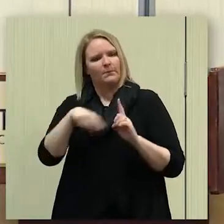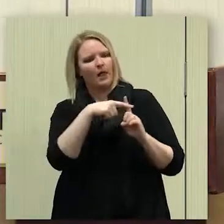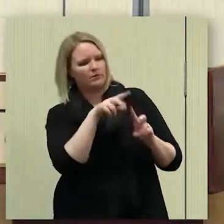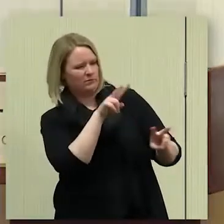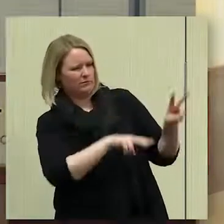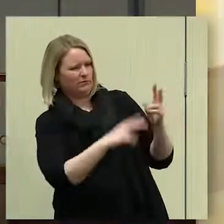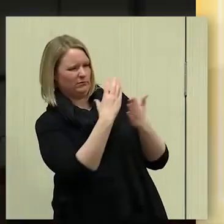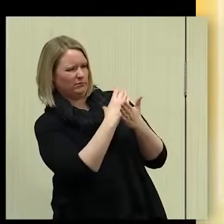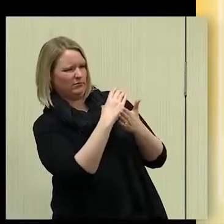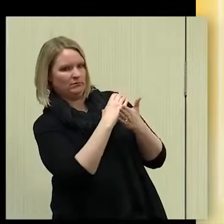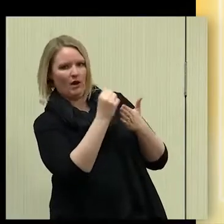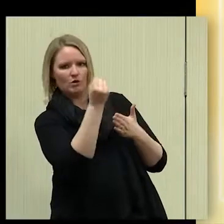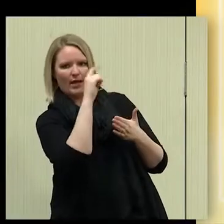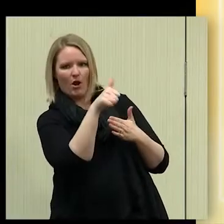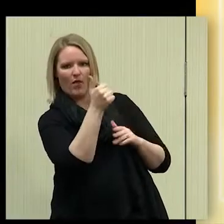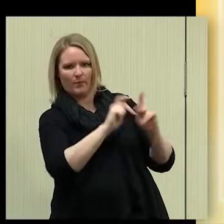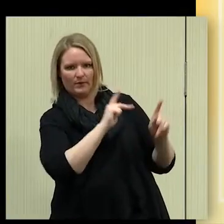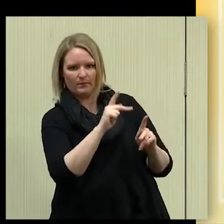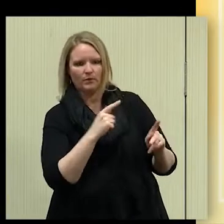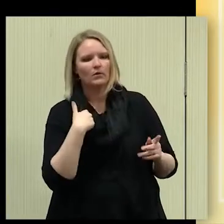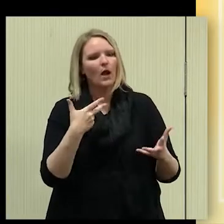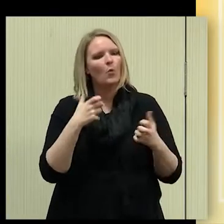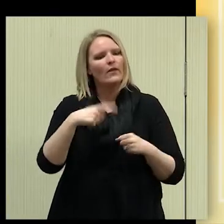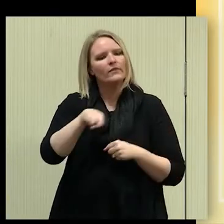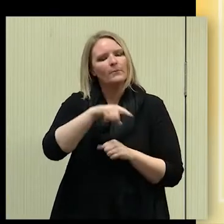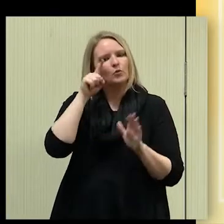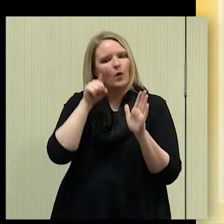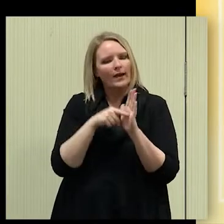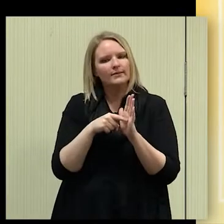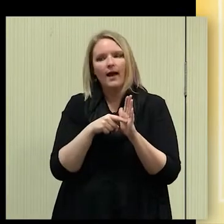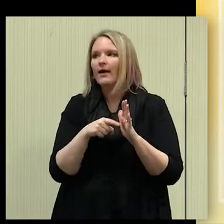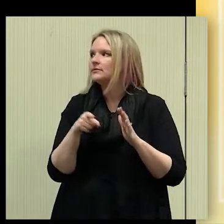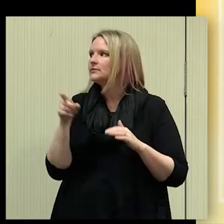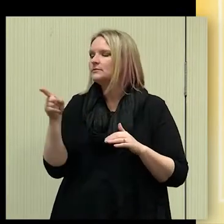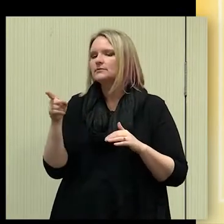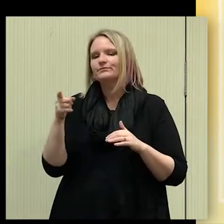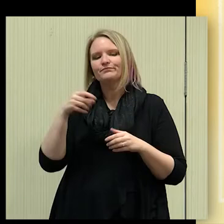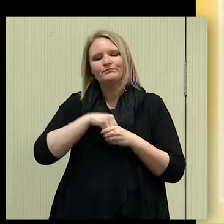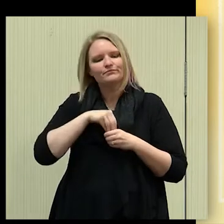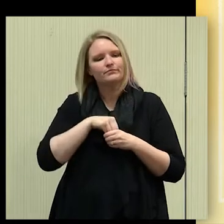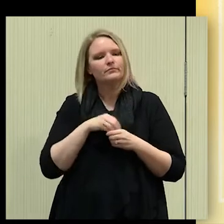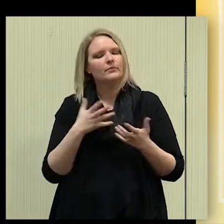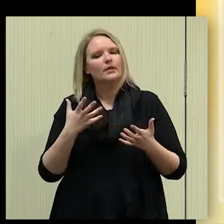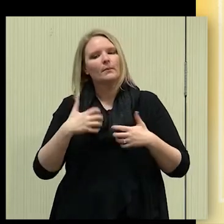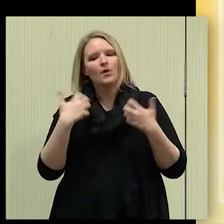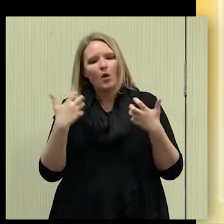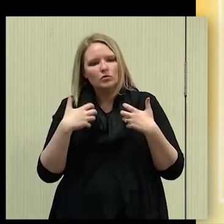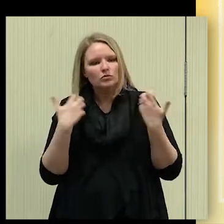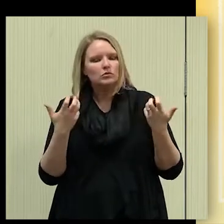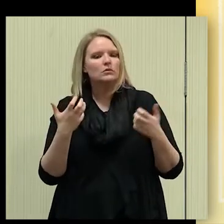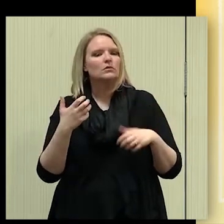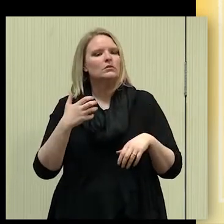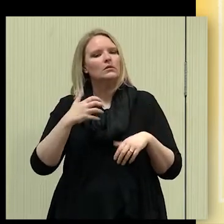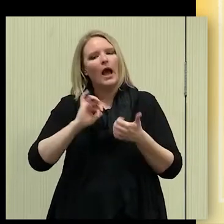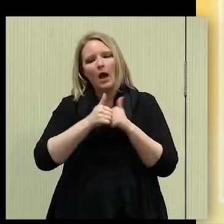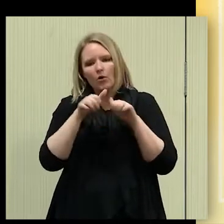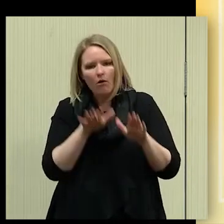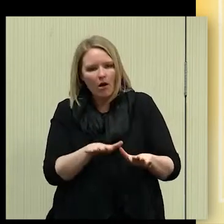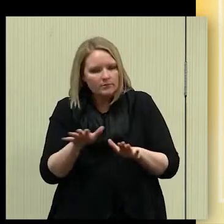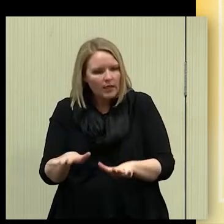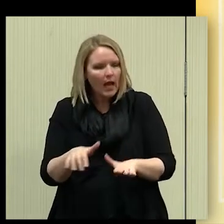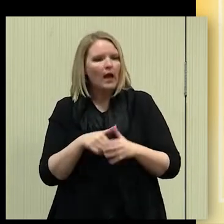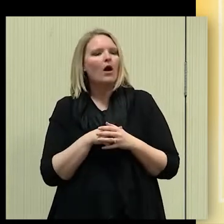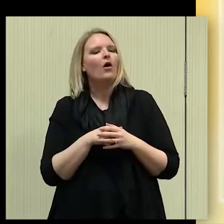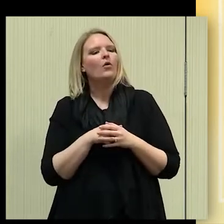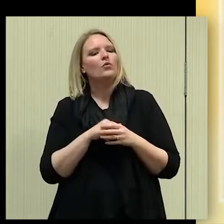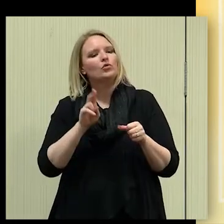supported. So we want them to recognize it in themselves, emotion, anger, learn how to calm down. We want them